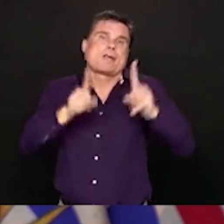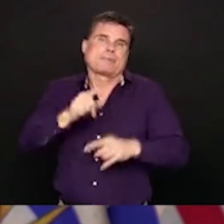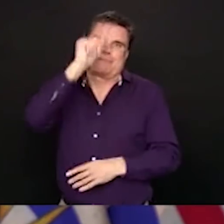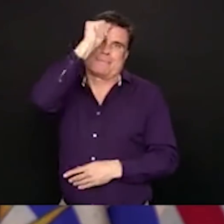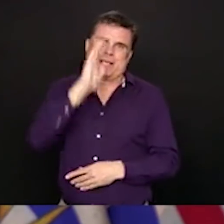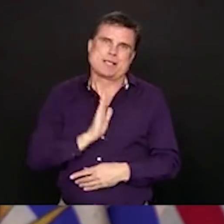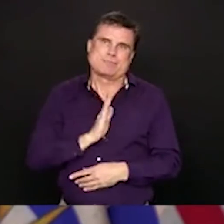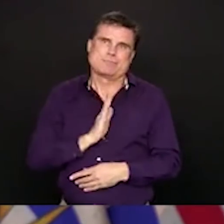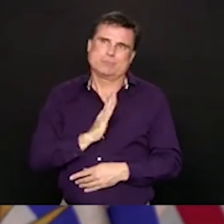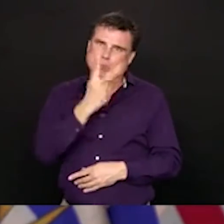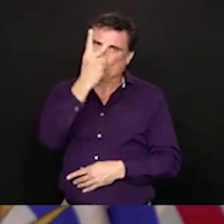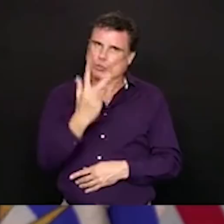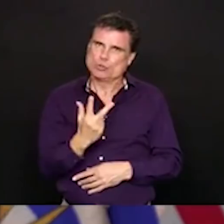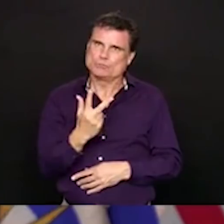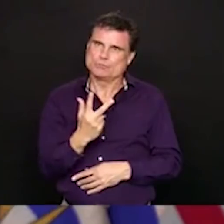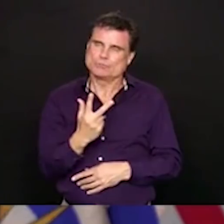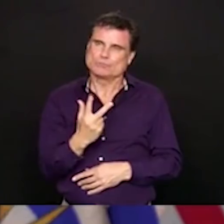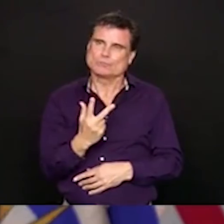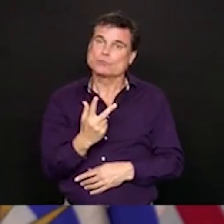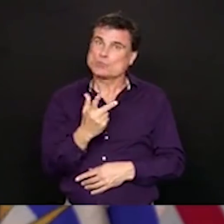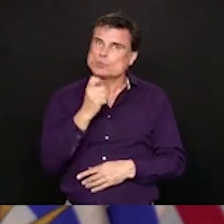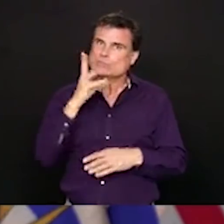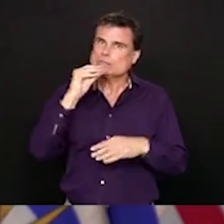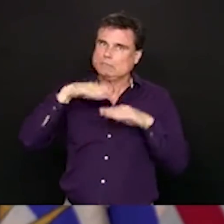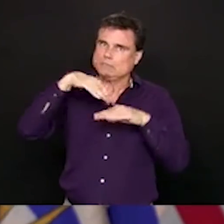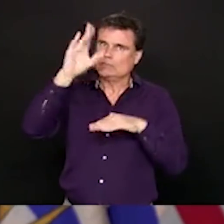about the same, somewhere towards